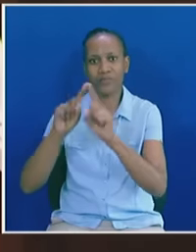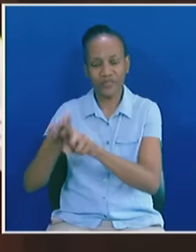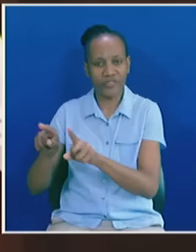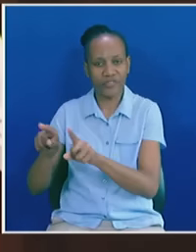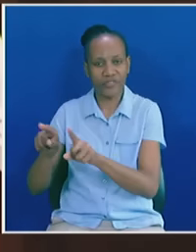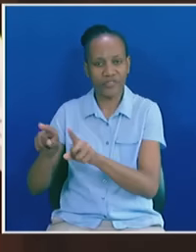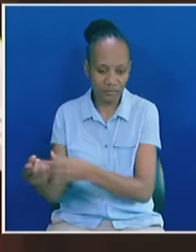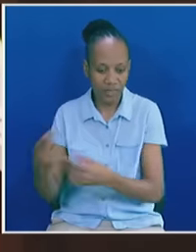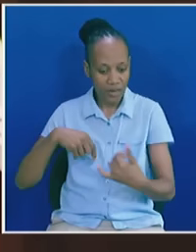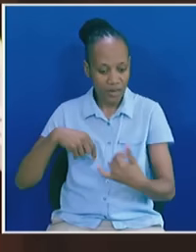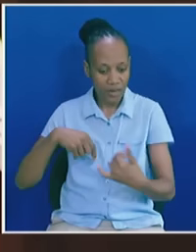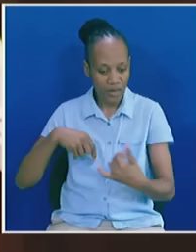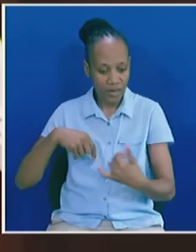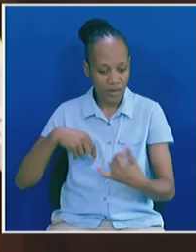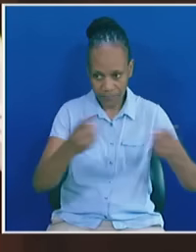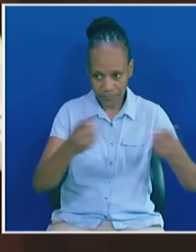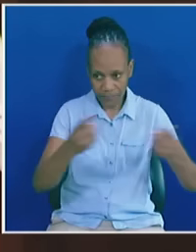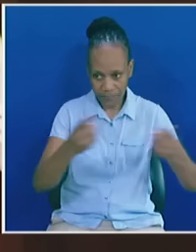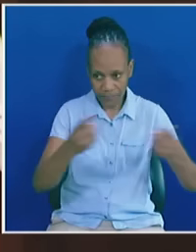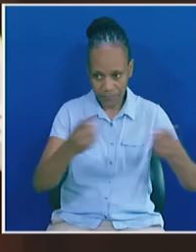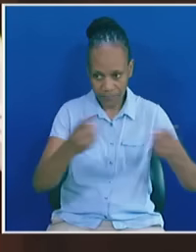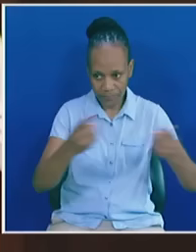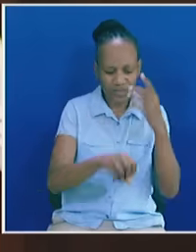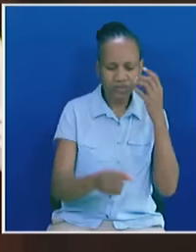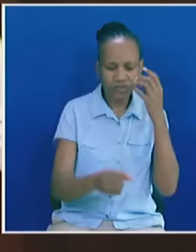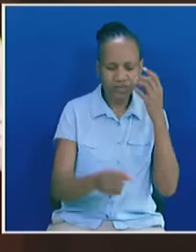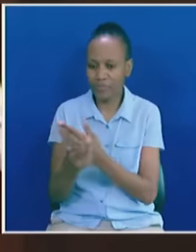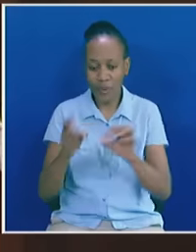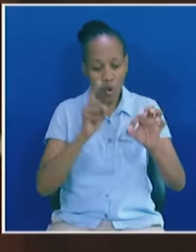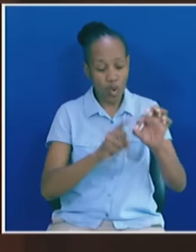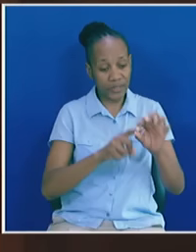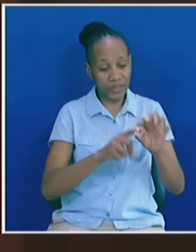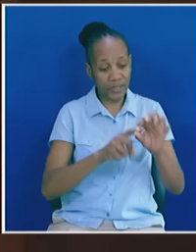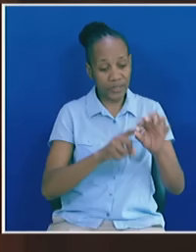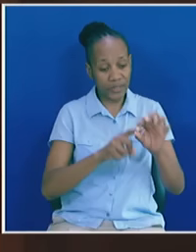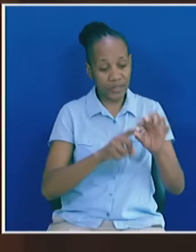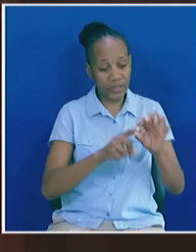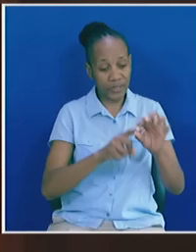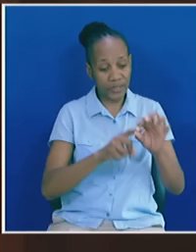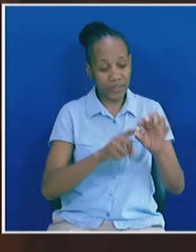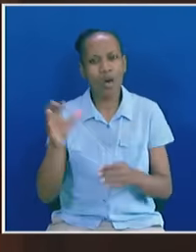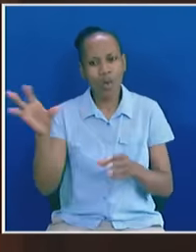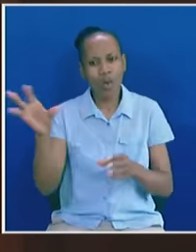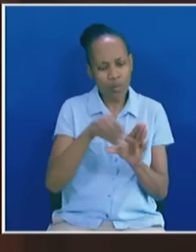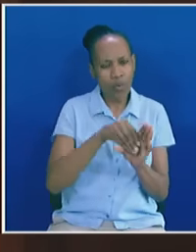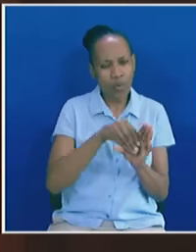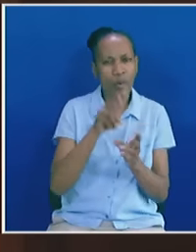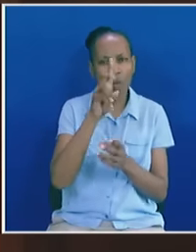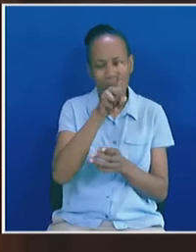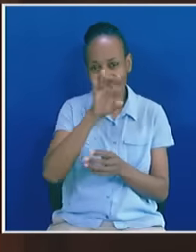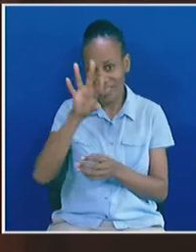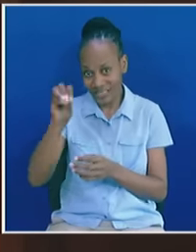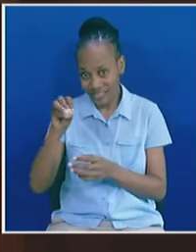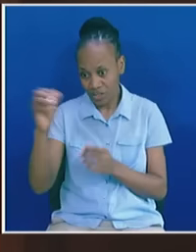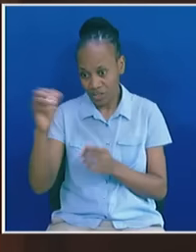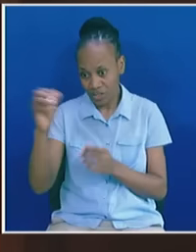a lot has been achieved in this regard. During the first quarter of 2016, we have had an intake of hundreds of cadets, 60%